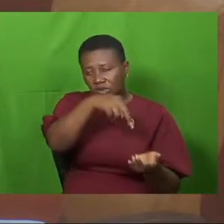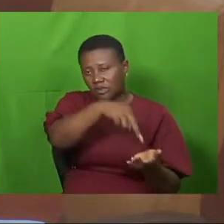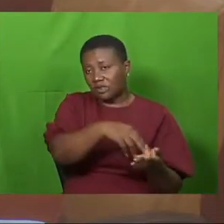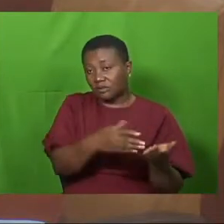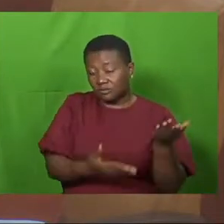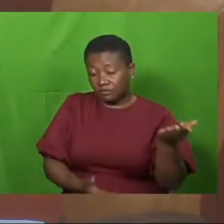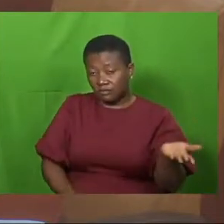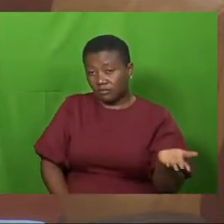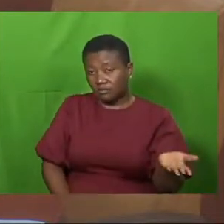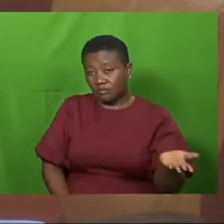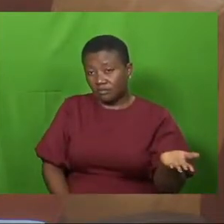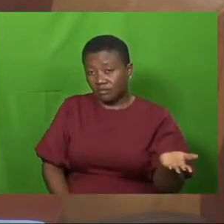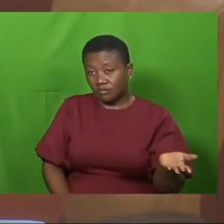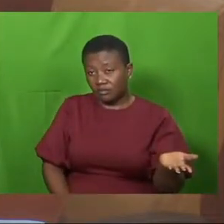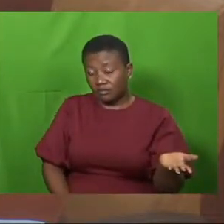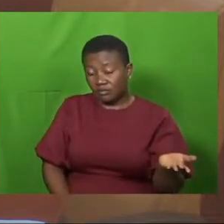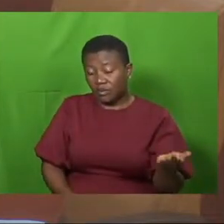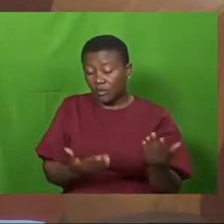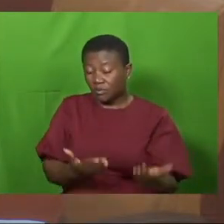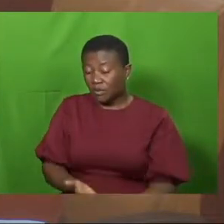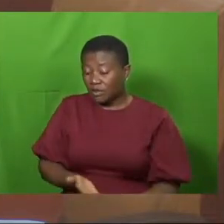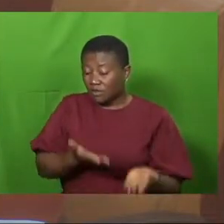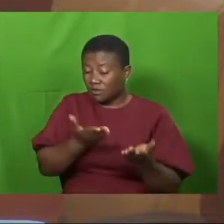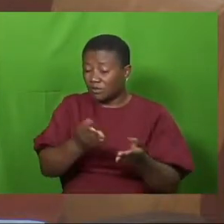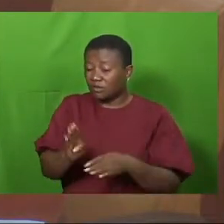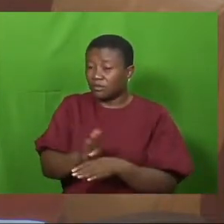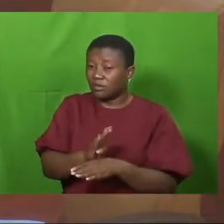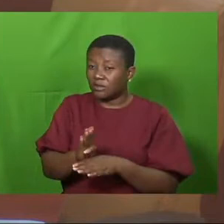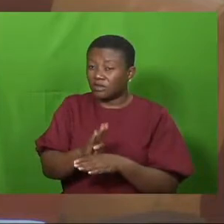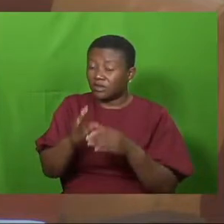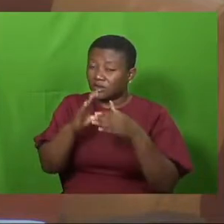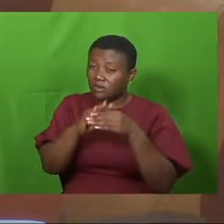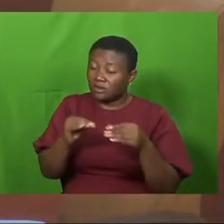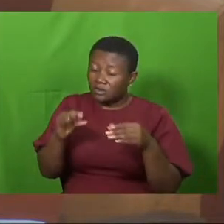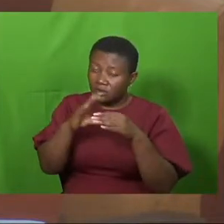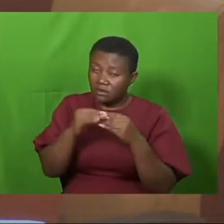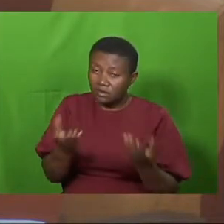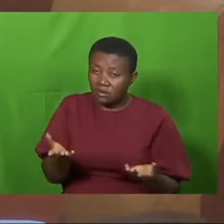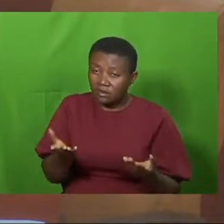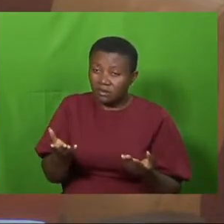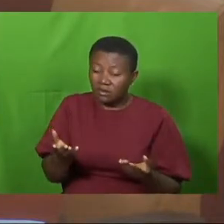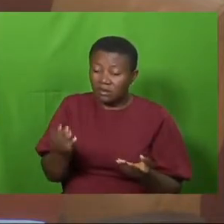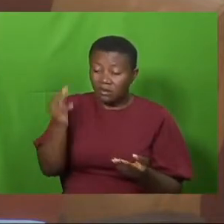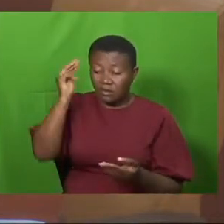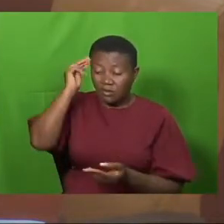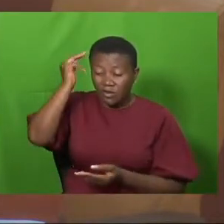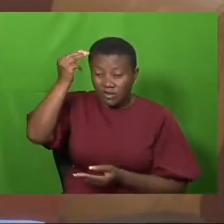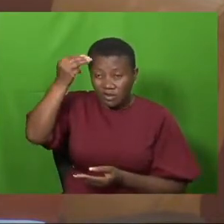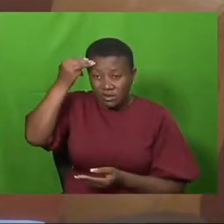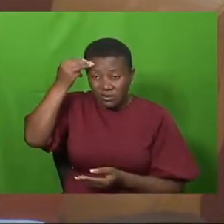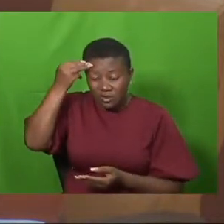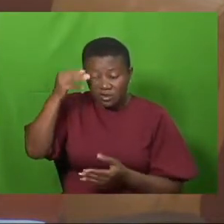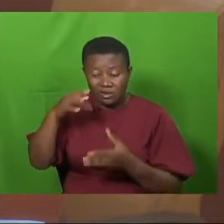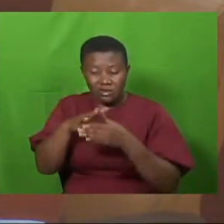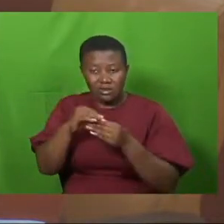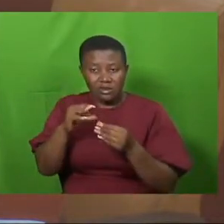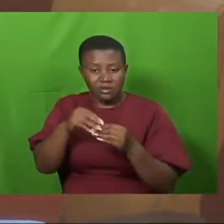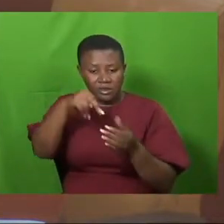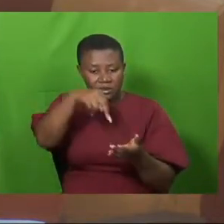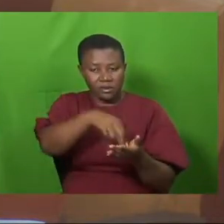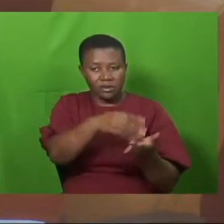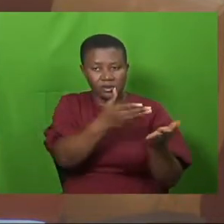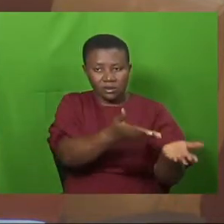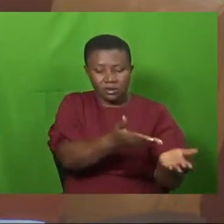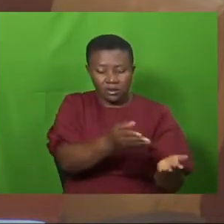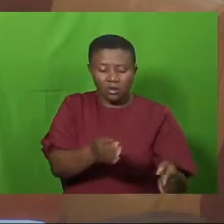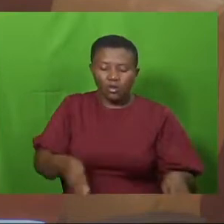is presentation of business statements that happens there. Ministerial statements happens there. Mr. Speaker, closing